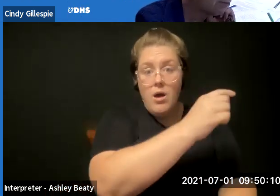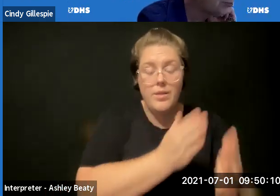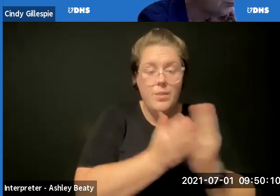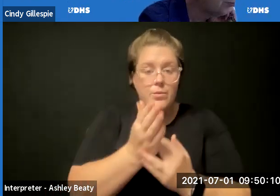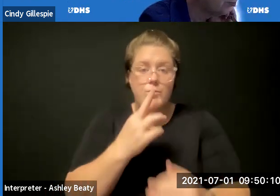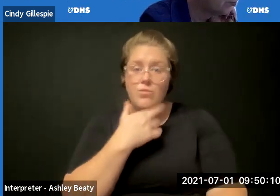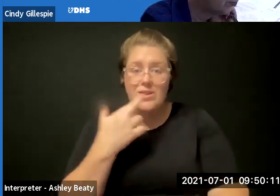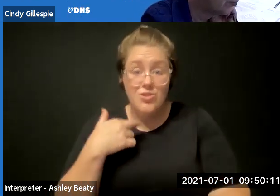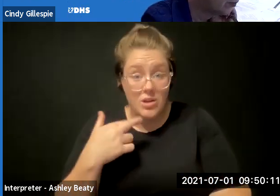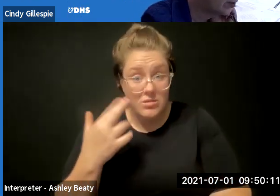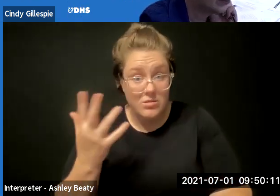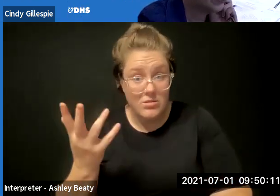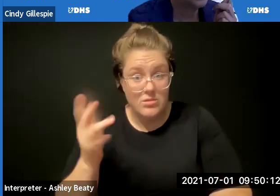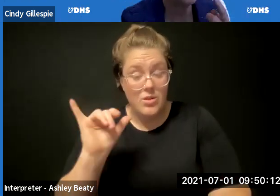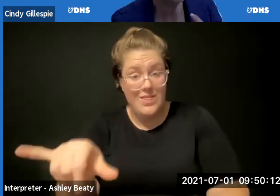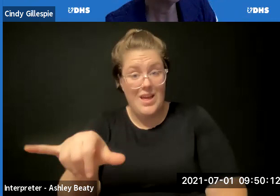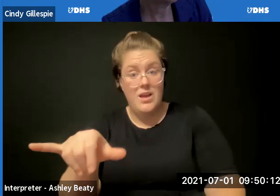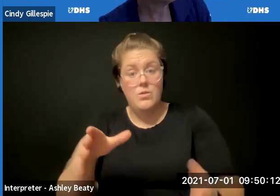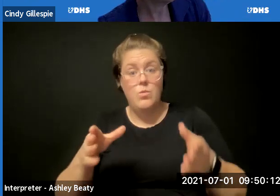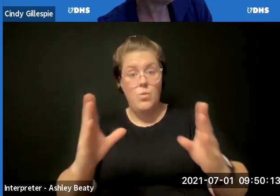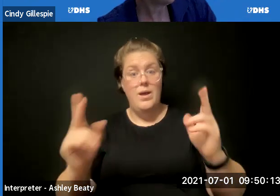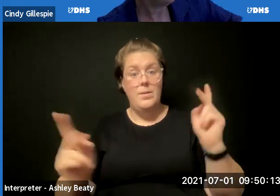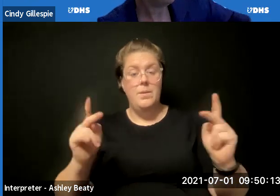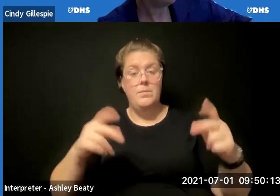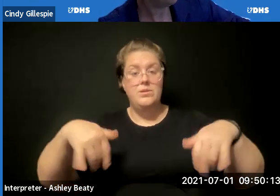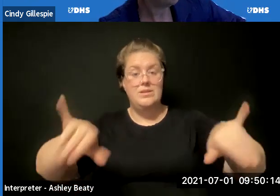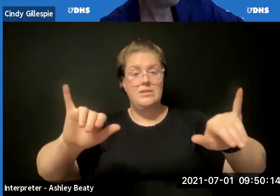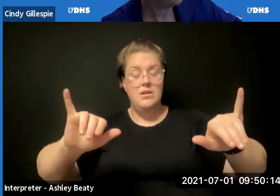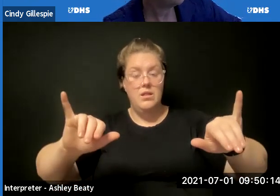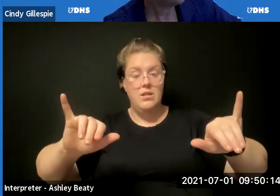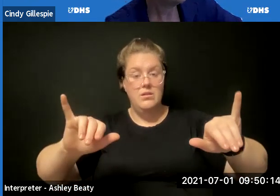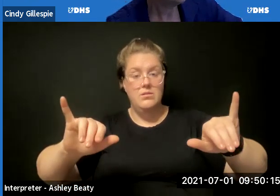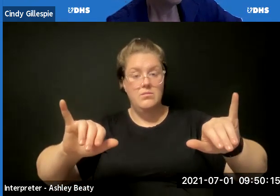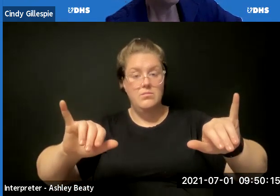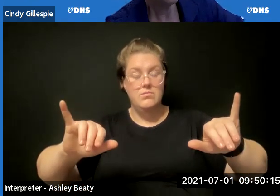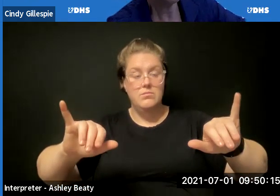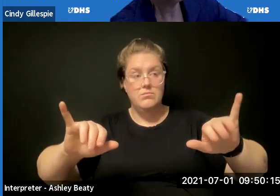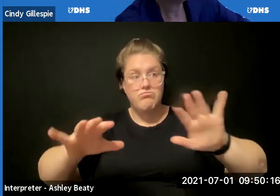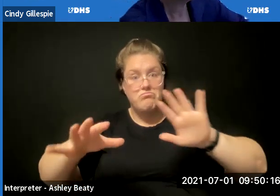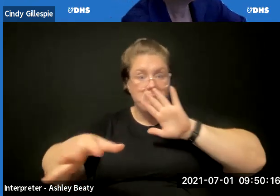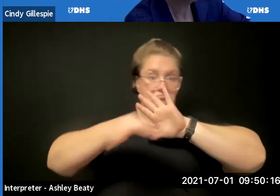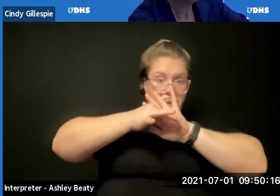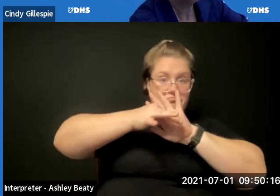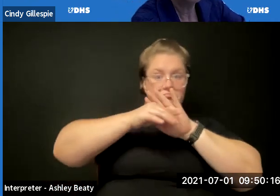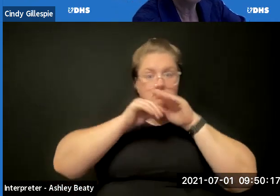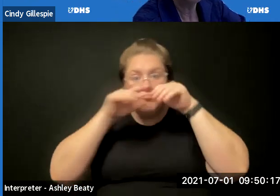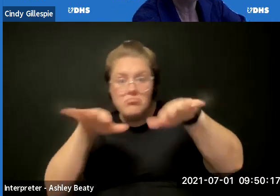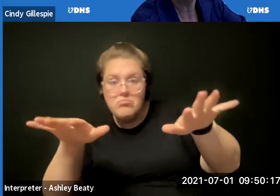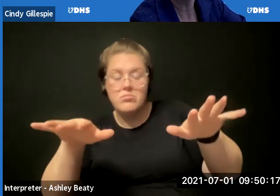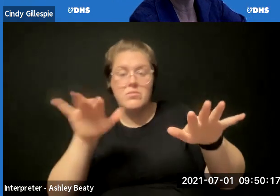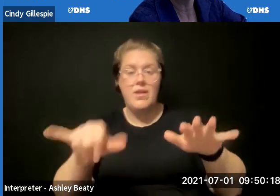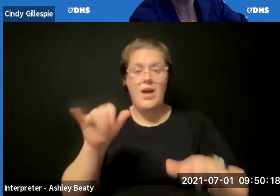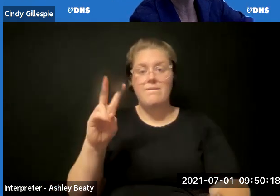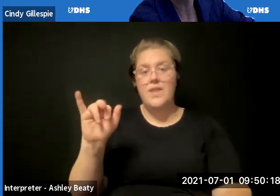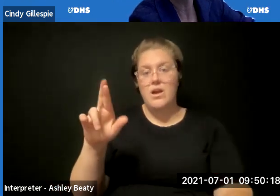is the primary route that people are still kind of, getting and sharing the virus, it's still